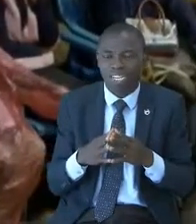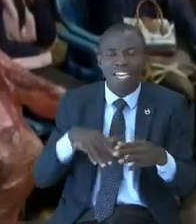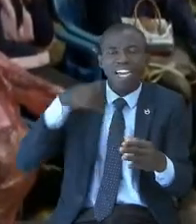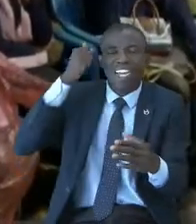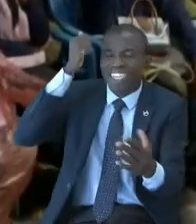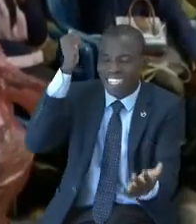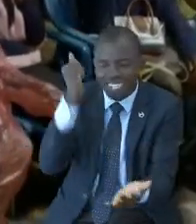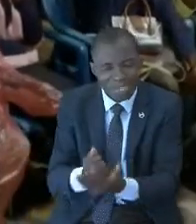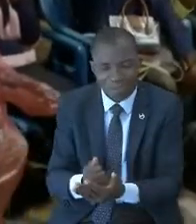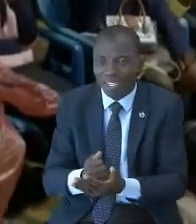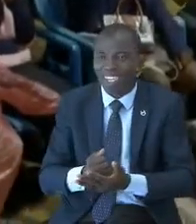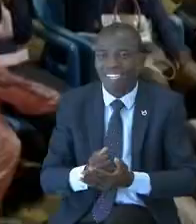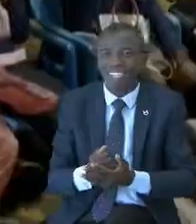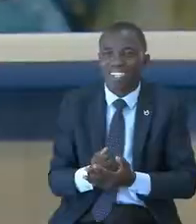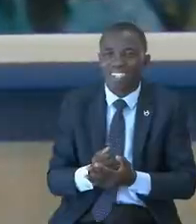Amen.